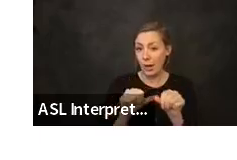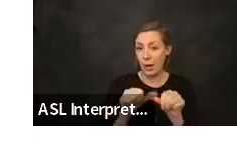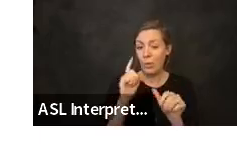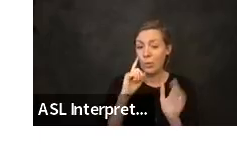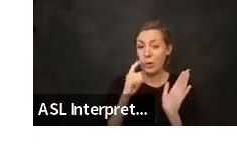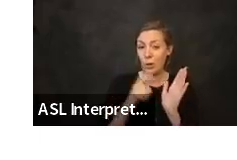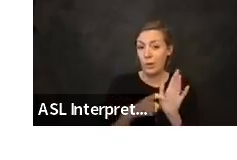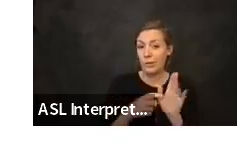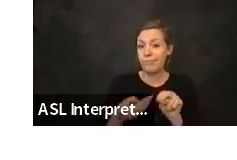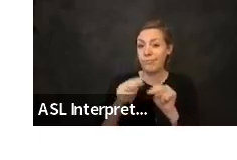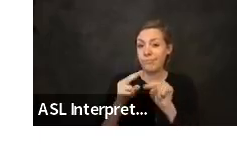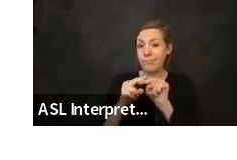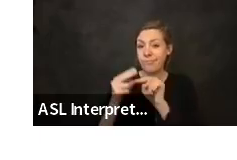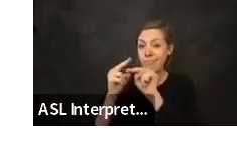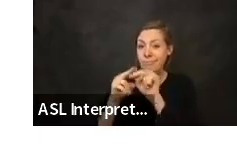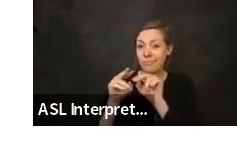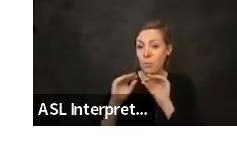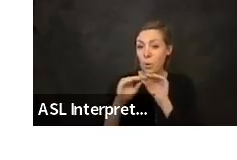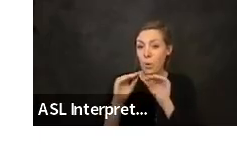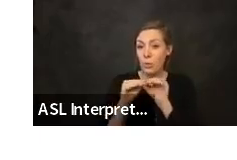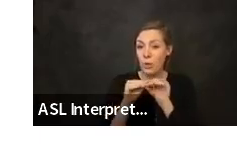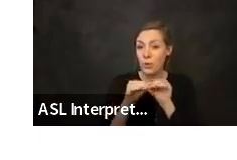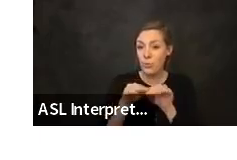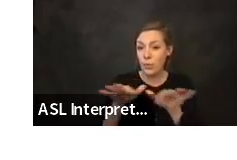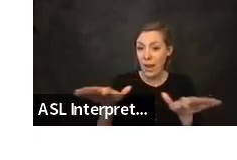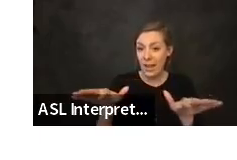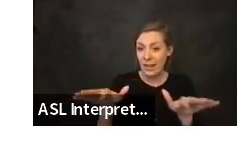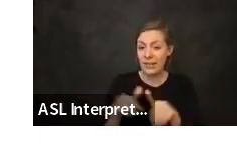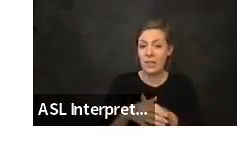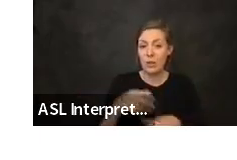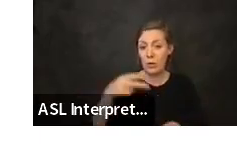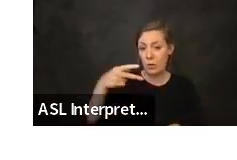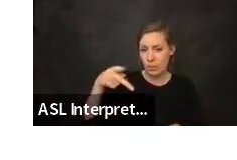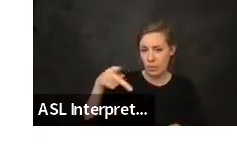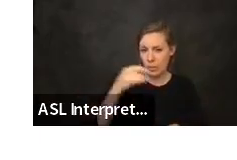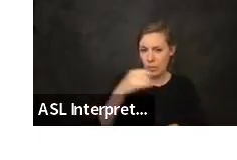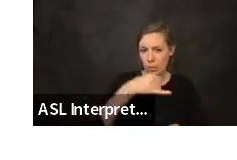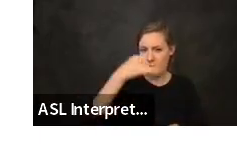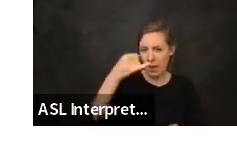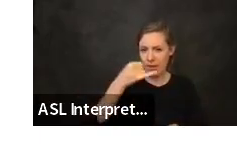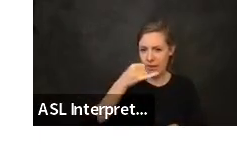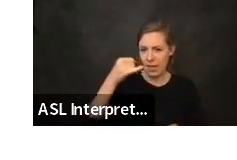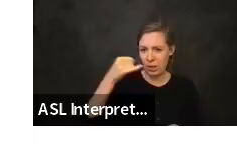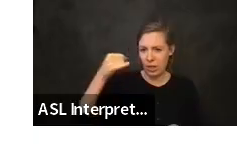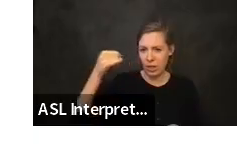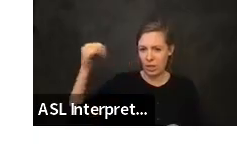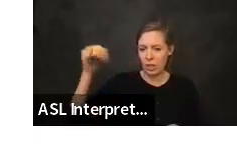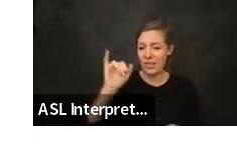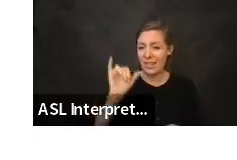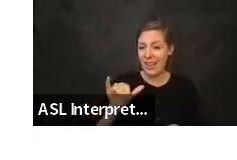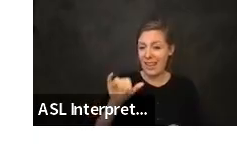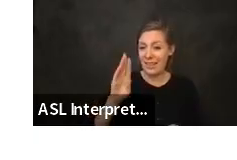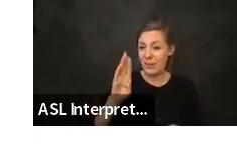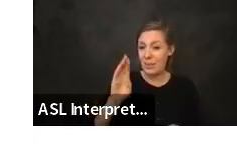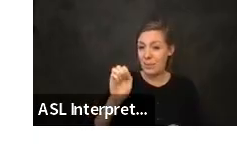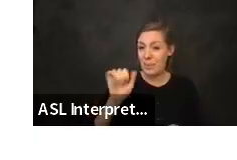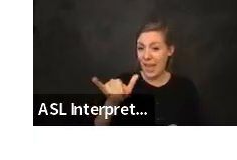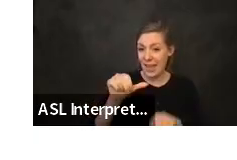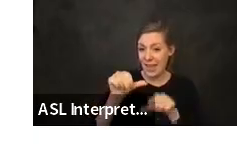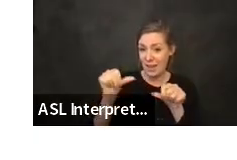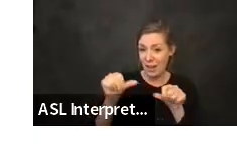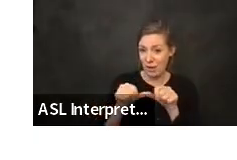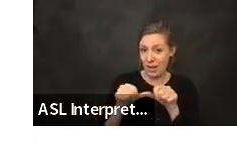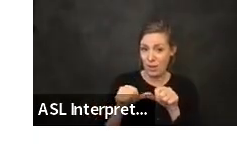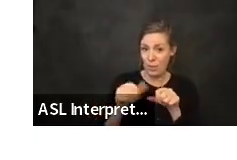increased transmission currently. So this purple line shown here is the Bay Area. This